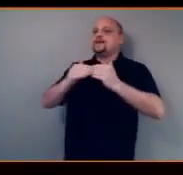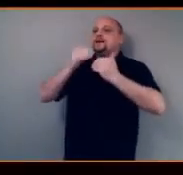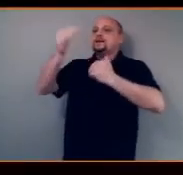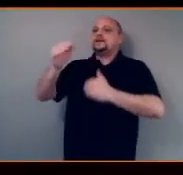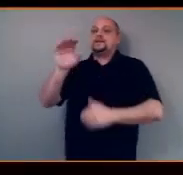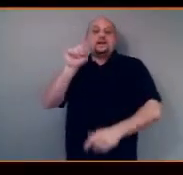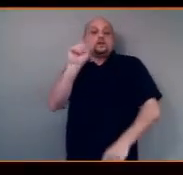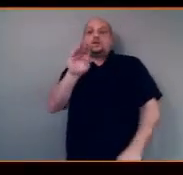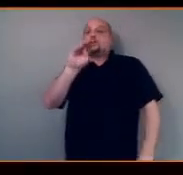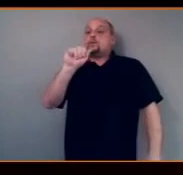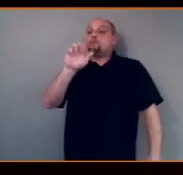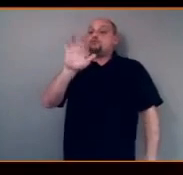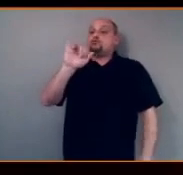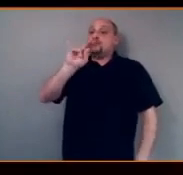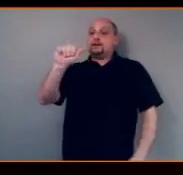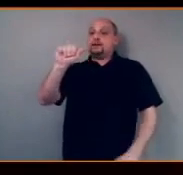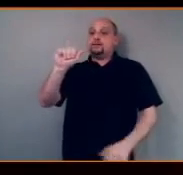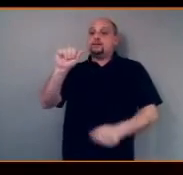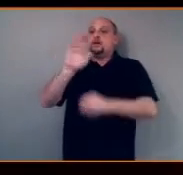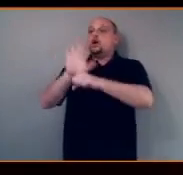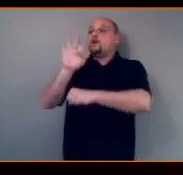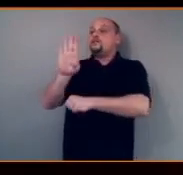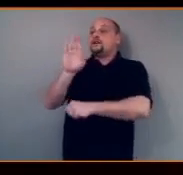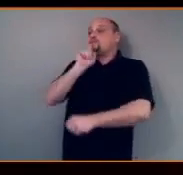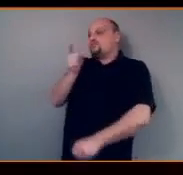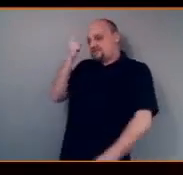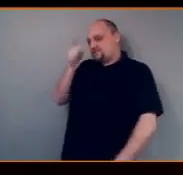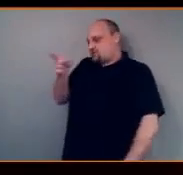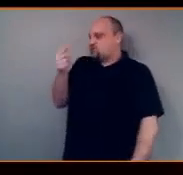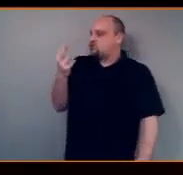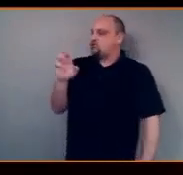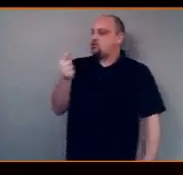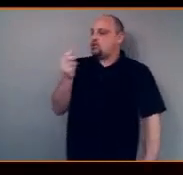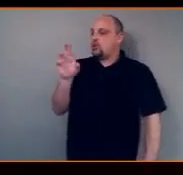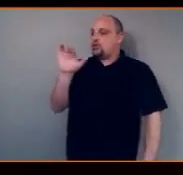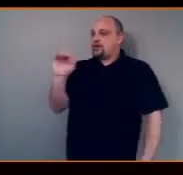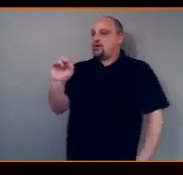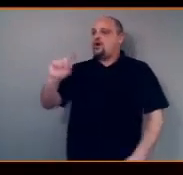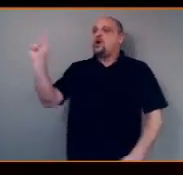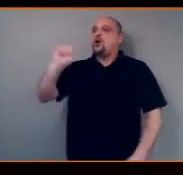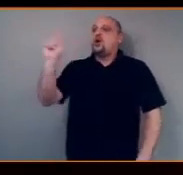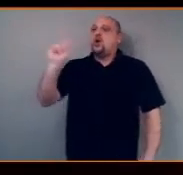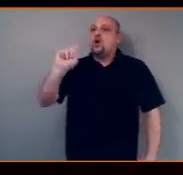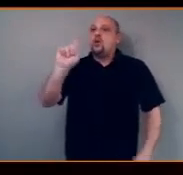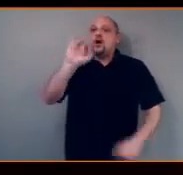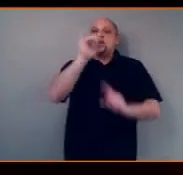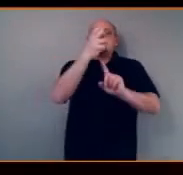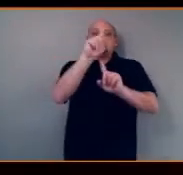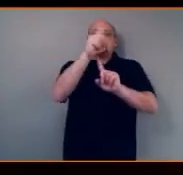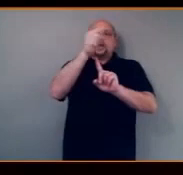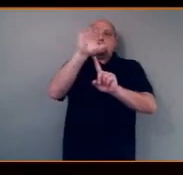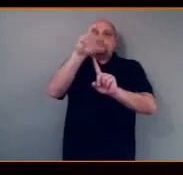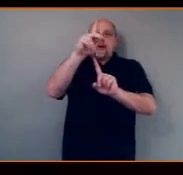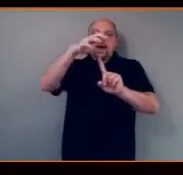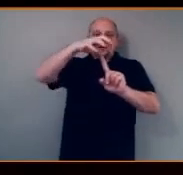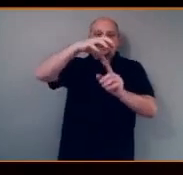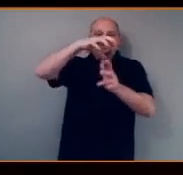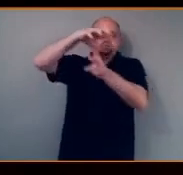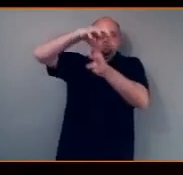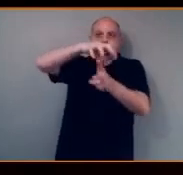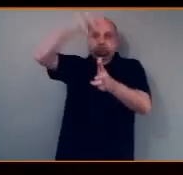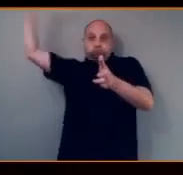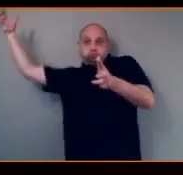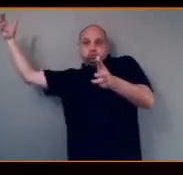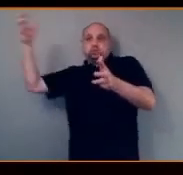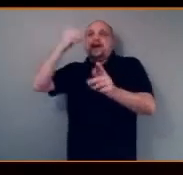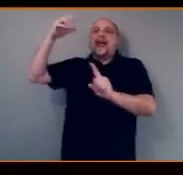on Facebook, and this is really for Gregorio. Where is the jetpack and parachute now? Oh,